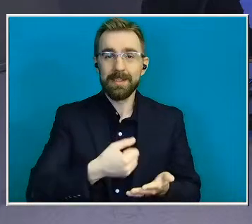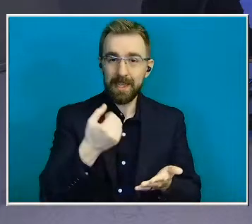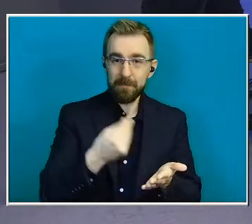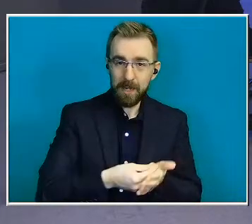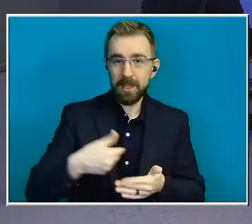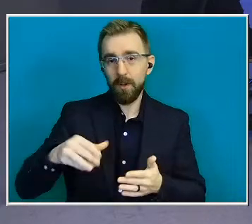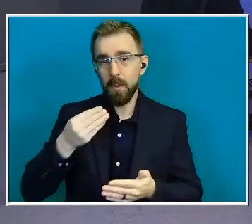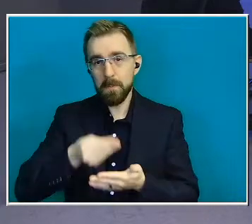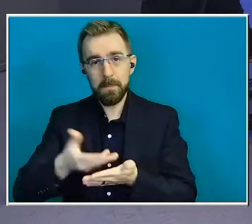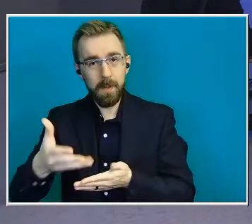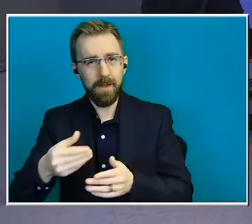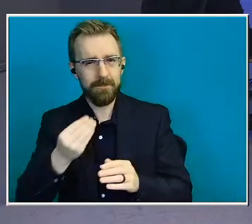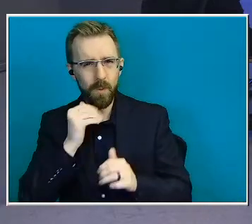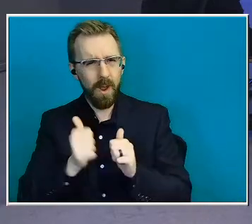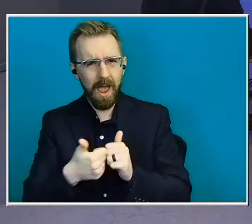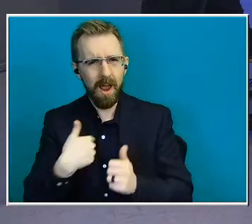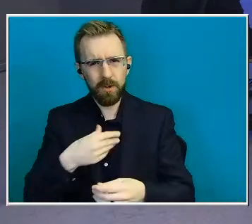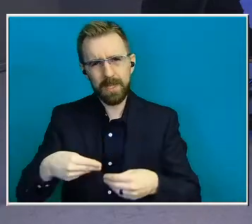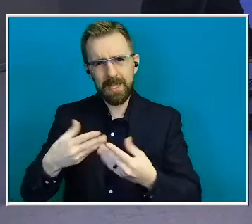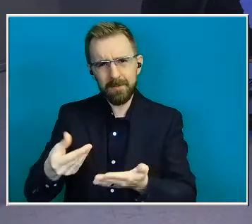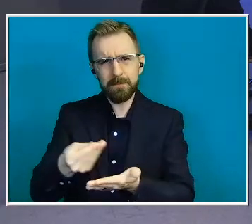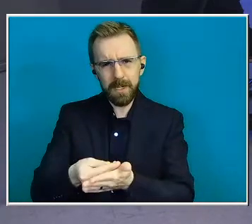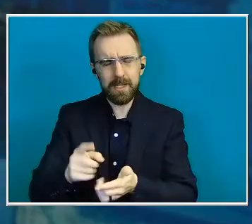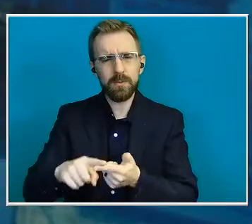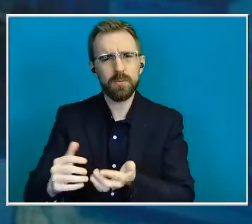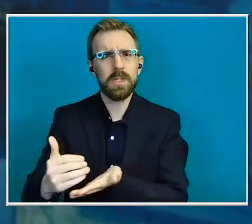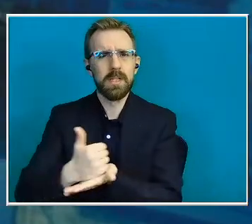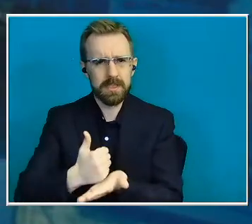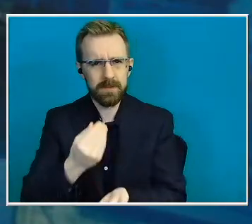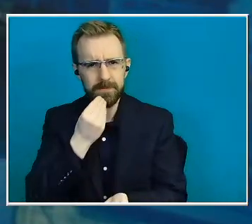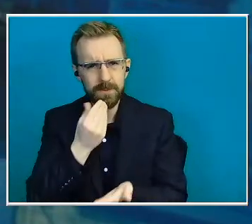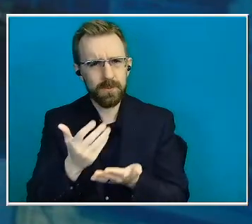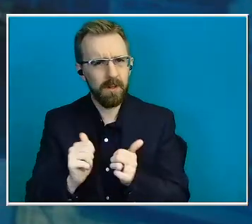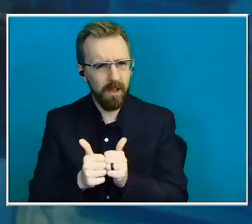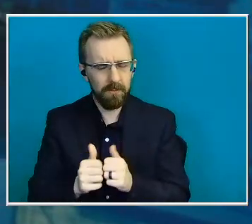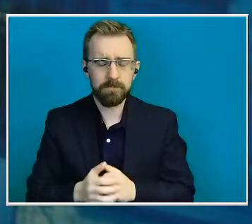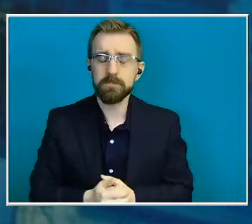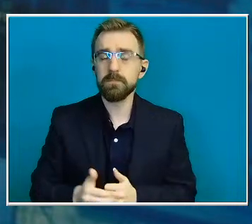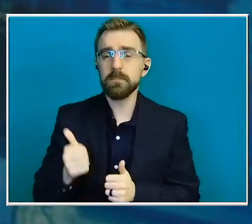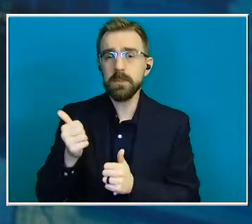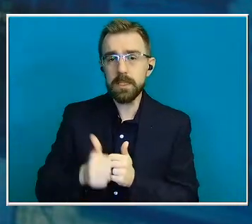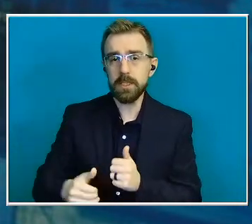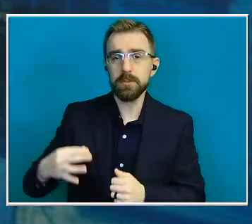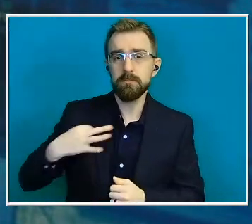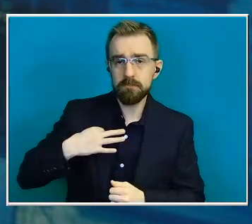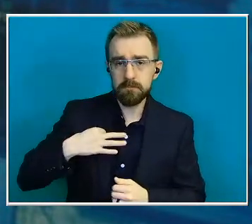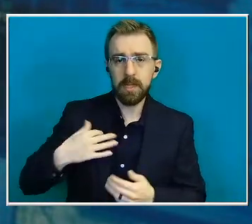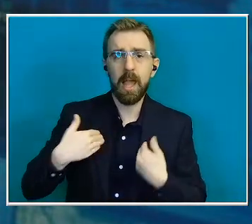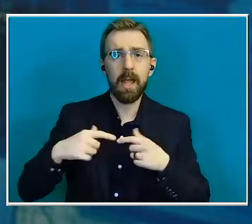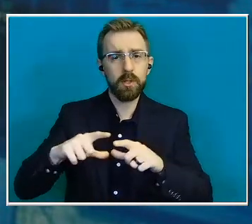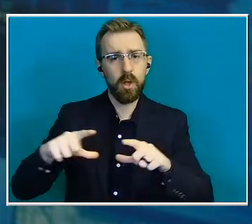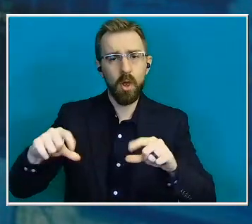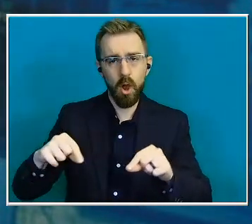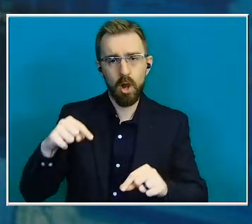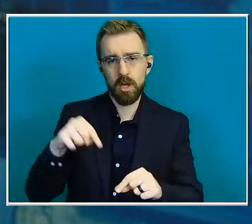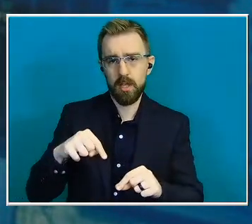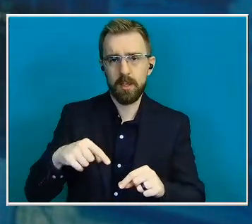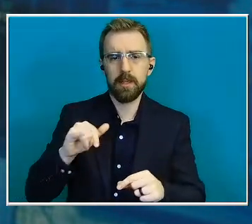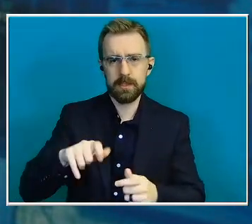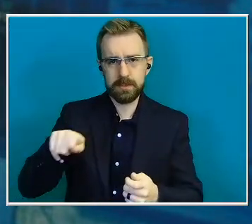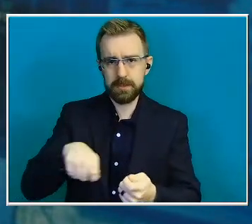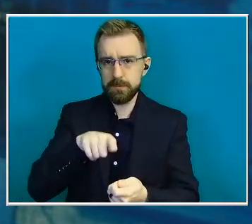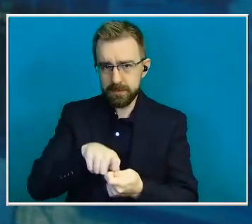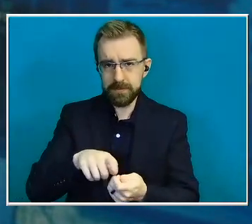give money to get to food? So that each enrollee gets a card, and this card has been specifically designed